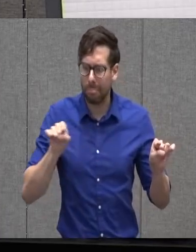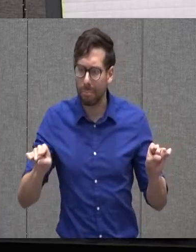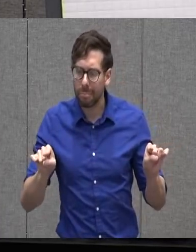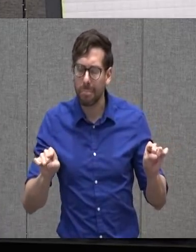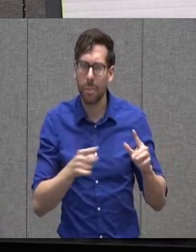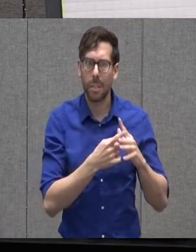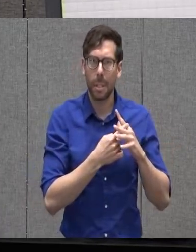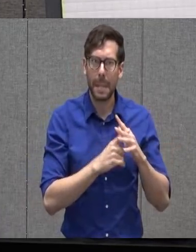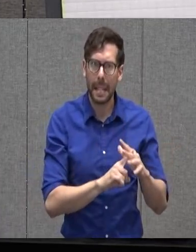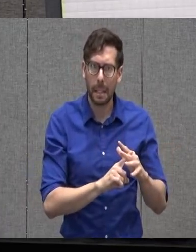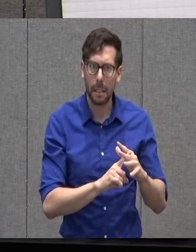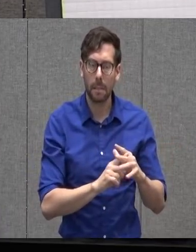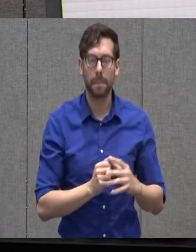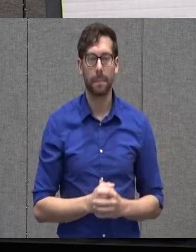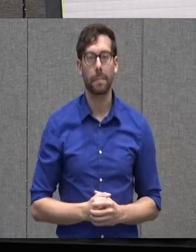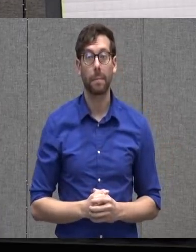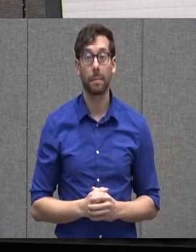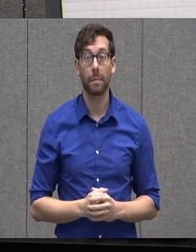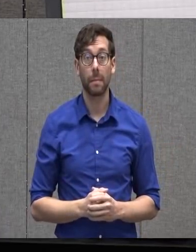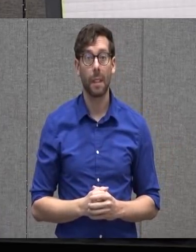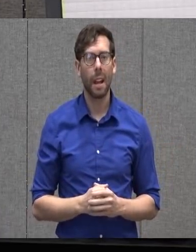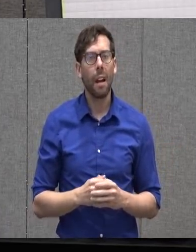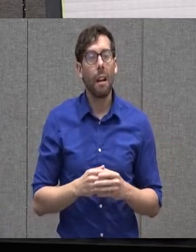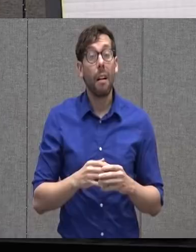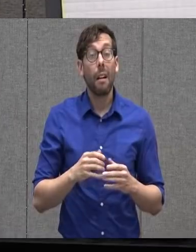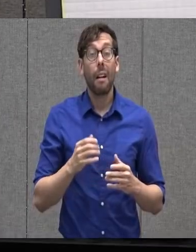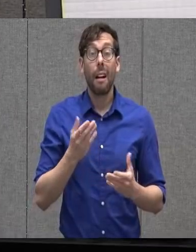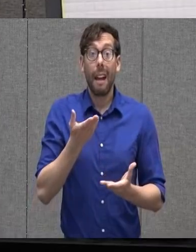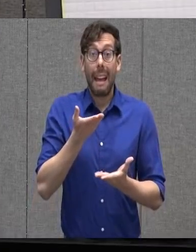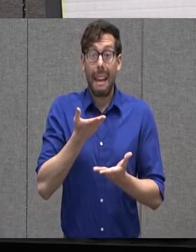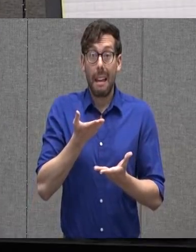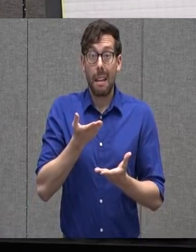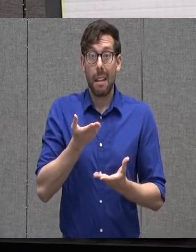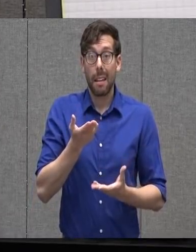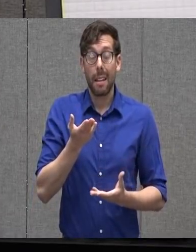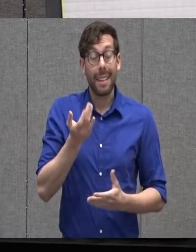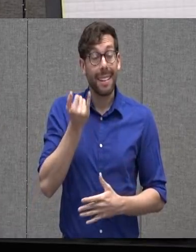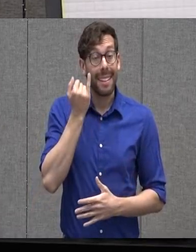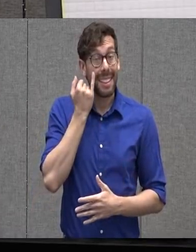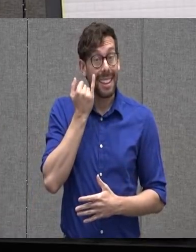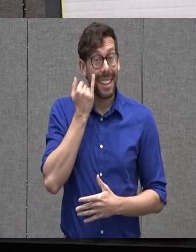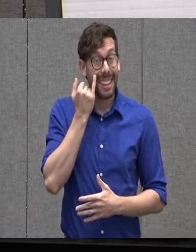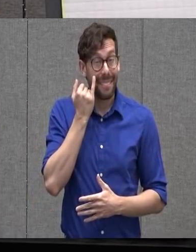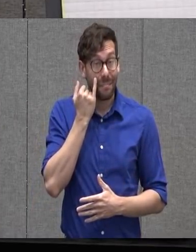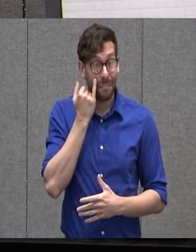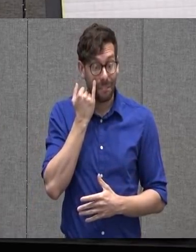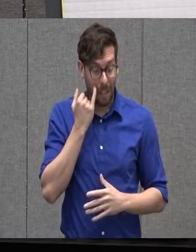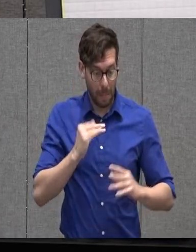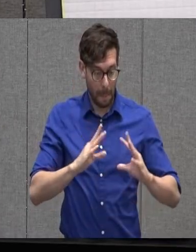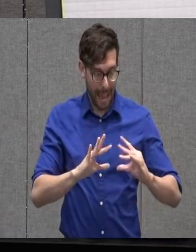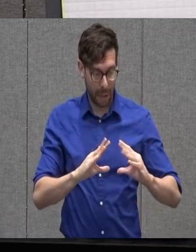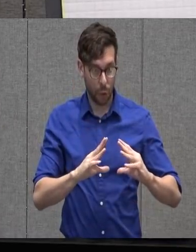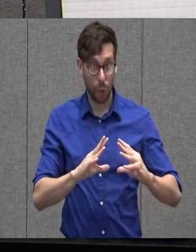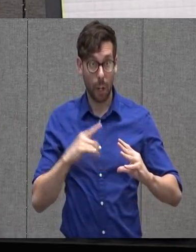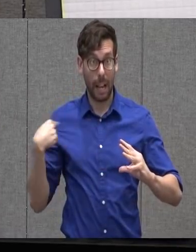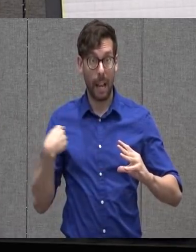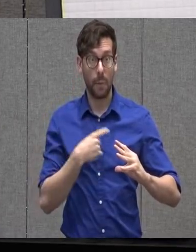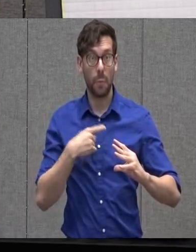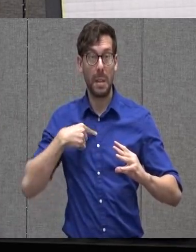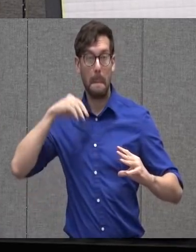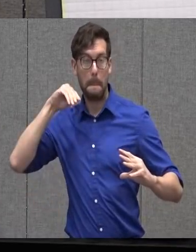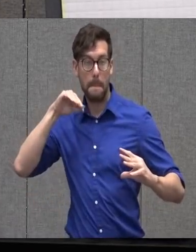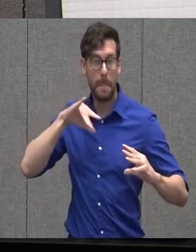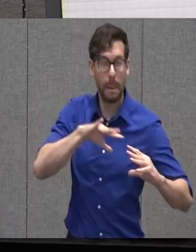And then what's some evidence that when we start to add heat to matter, what is evidence or what